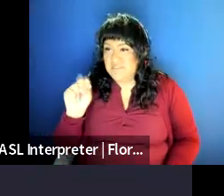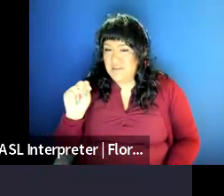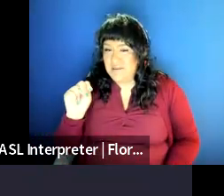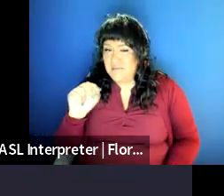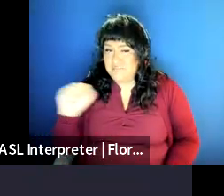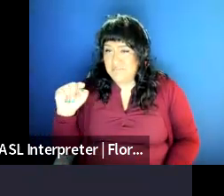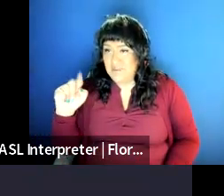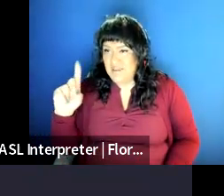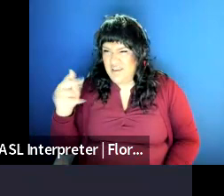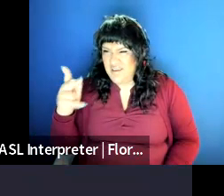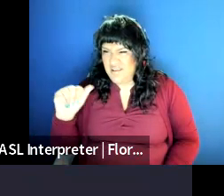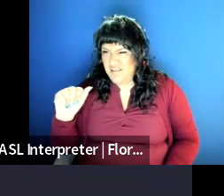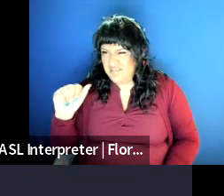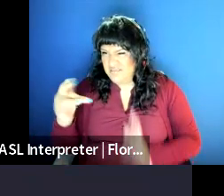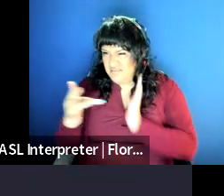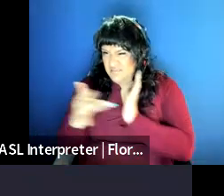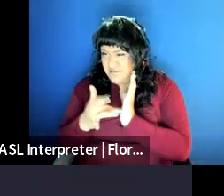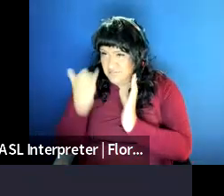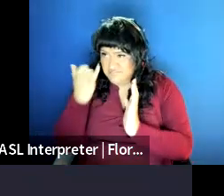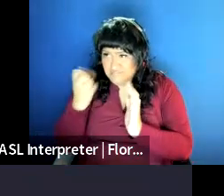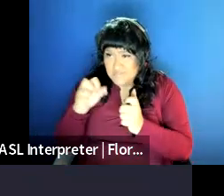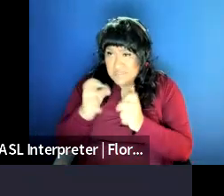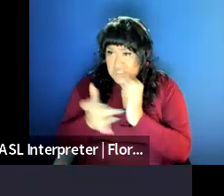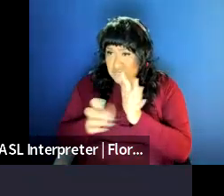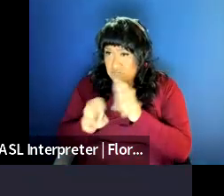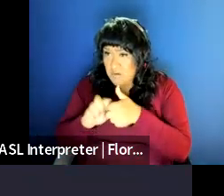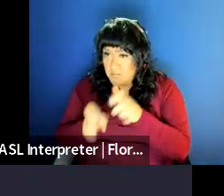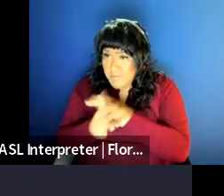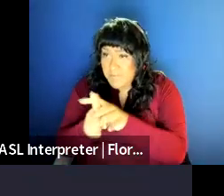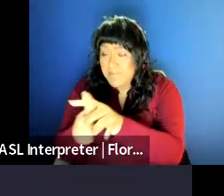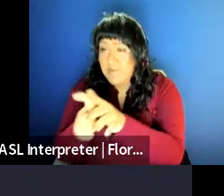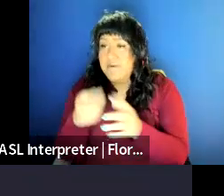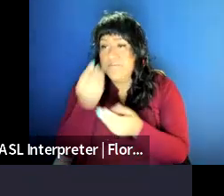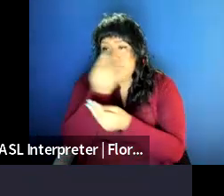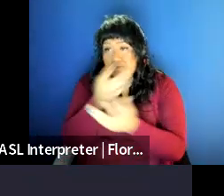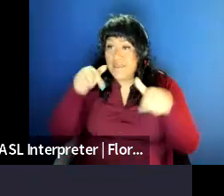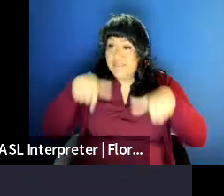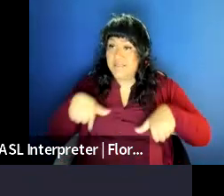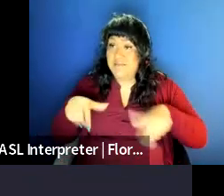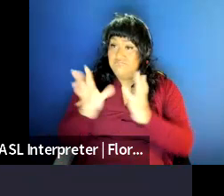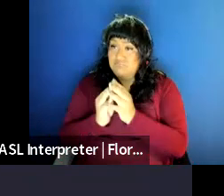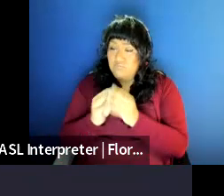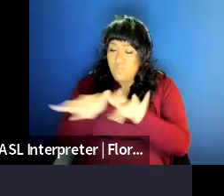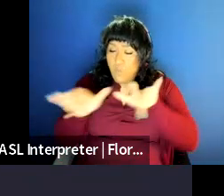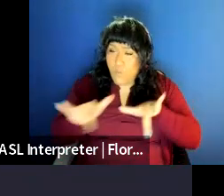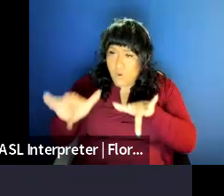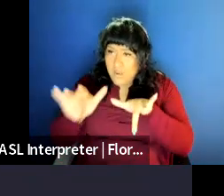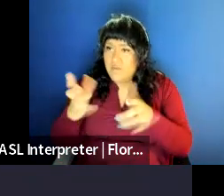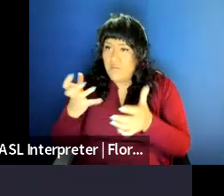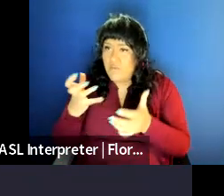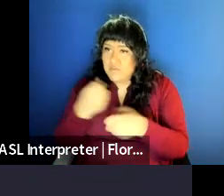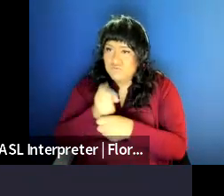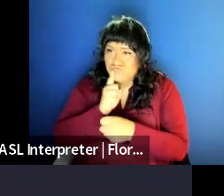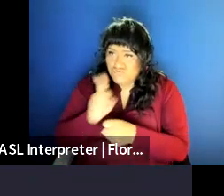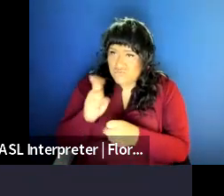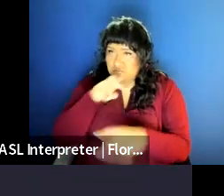issues. As mentioned, we are recording this event to share with you all later. We really invite you all, as you already are, to participate